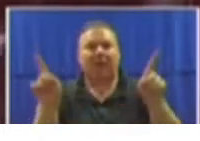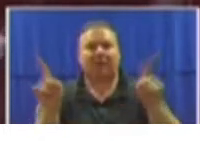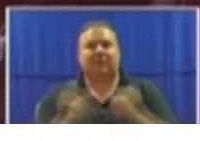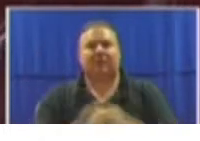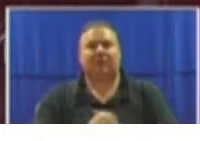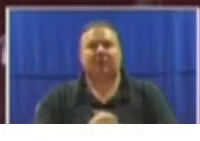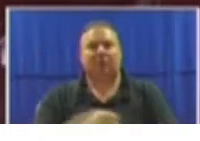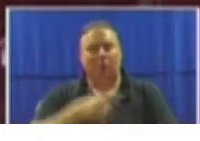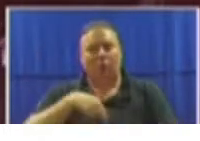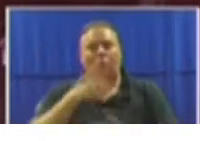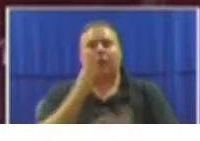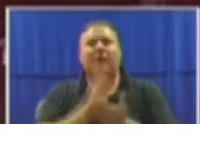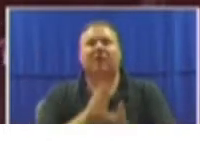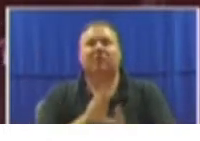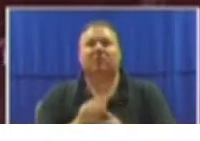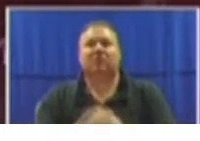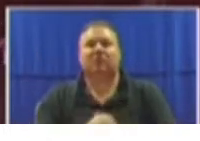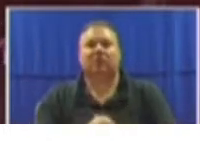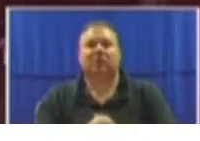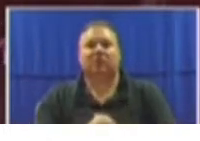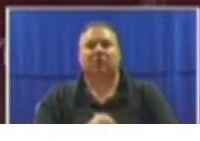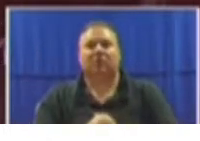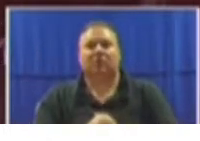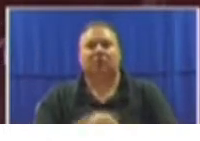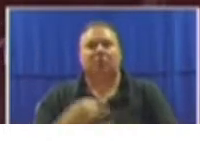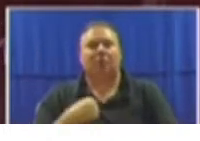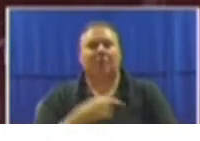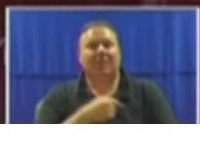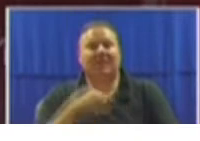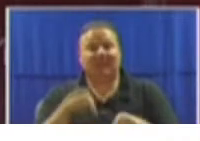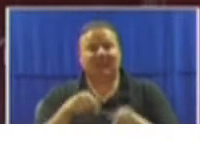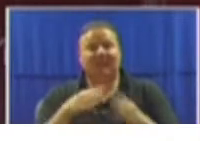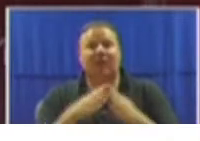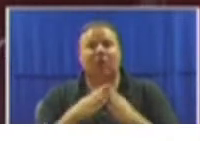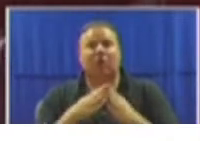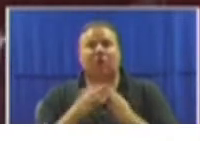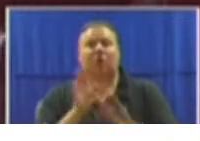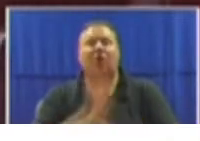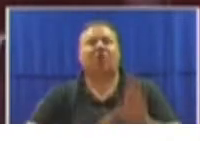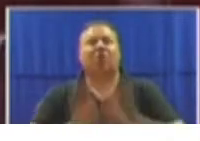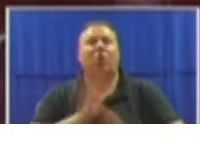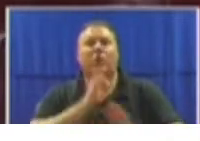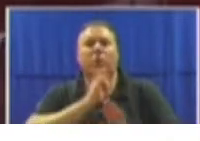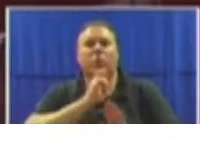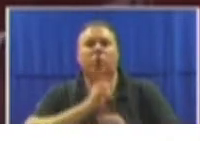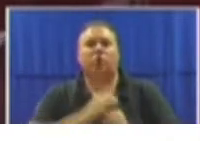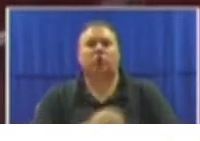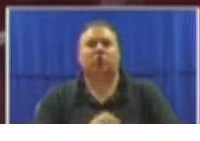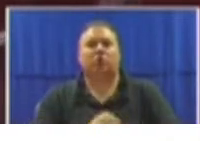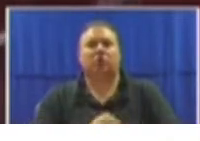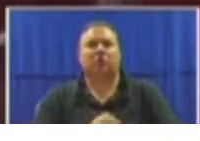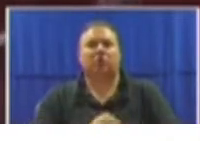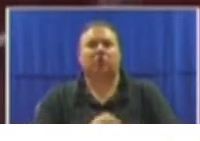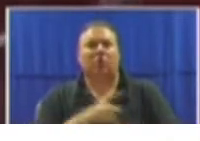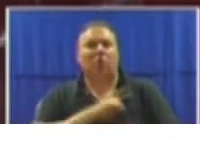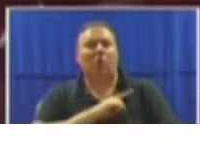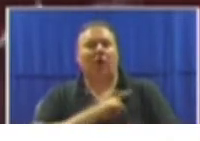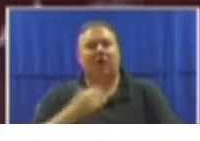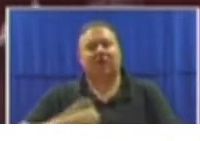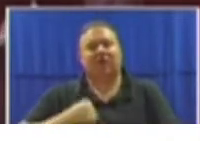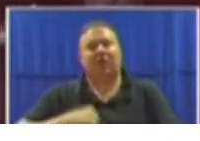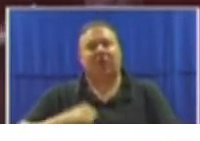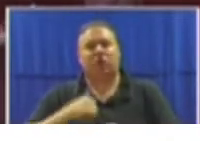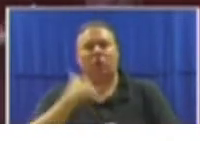However, we must, as members of this House, always avoid using this provision of law for our selfish and